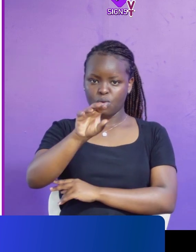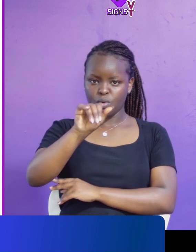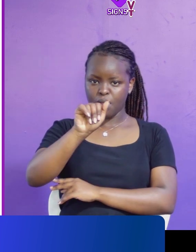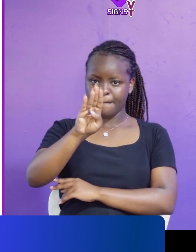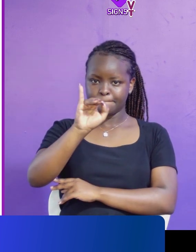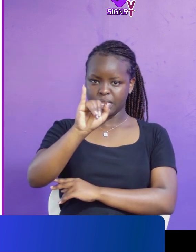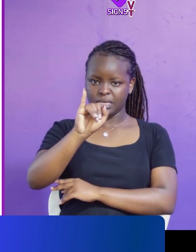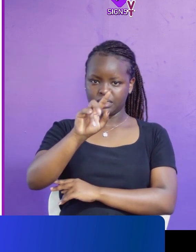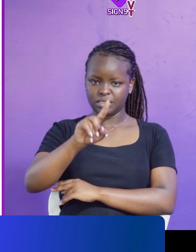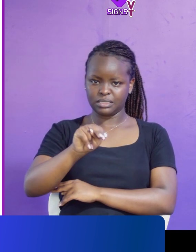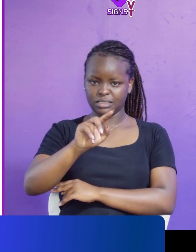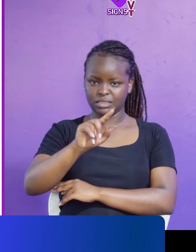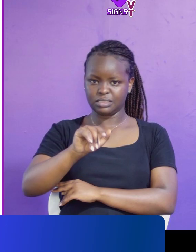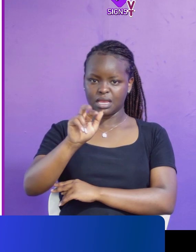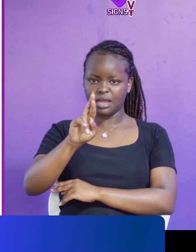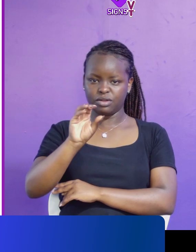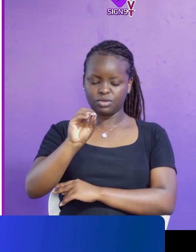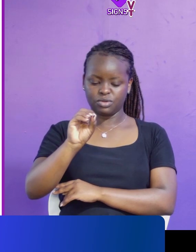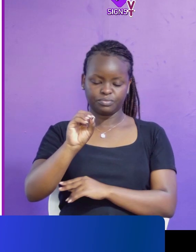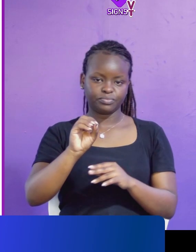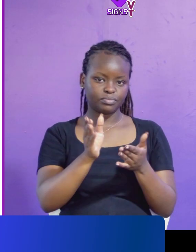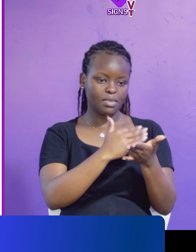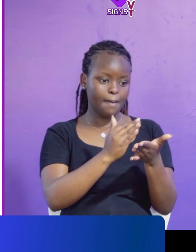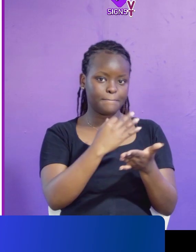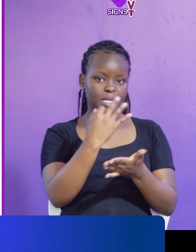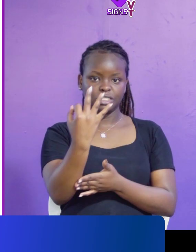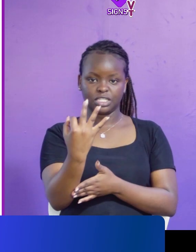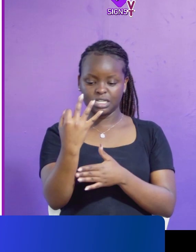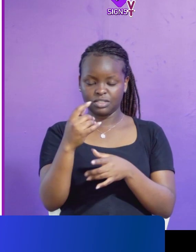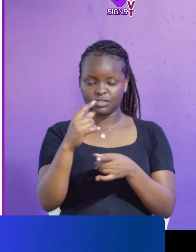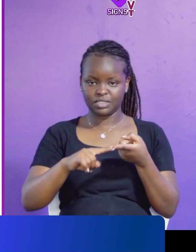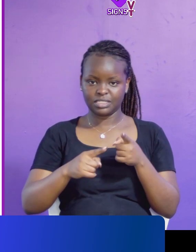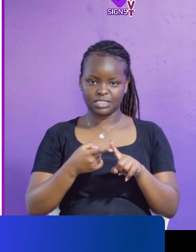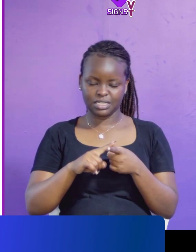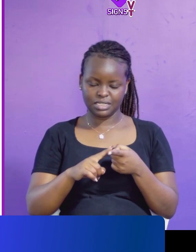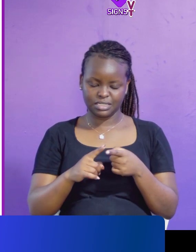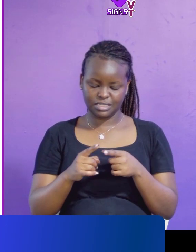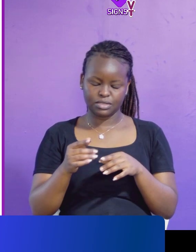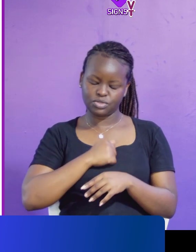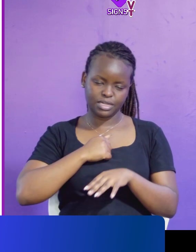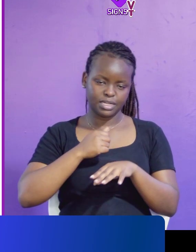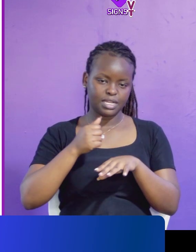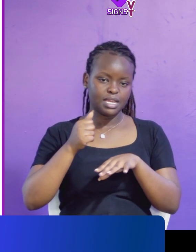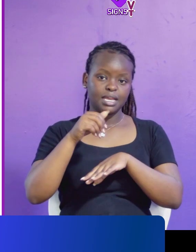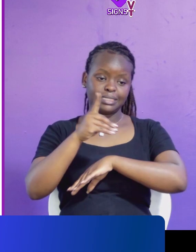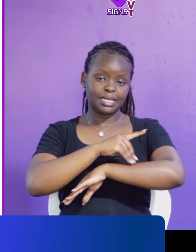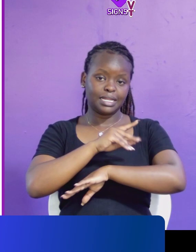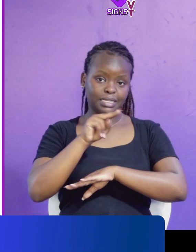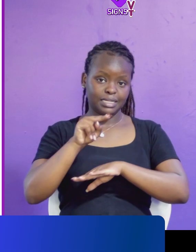victims. That is a story that you'll find on page 3 of the Standard of the Daily Nation this morning. But